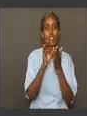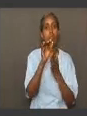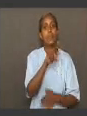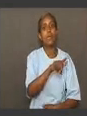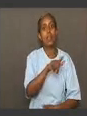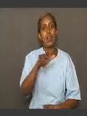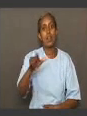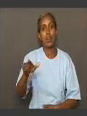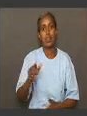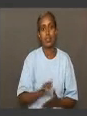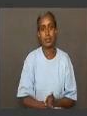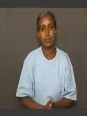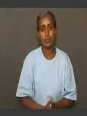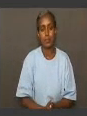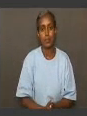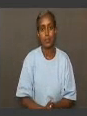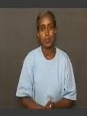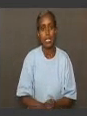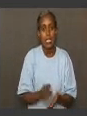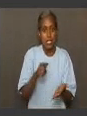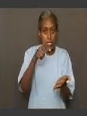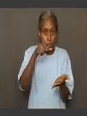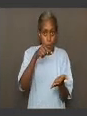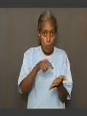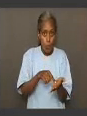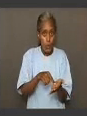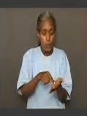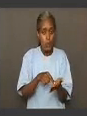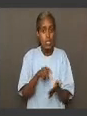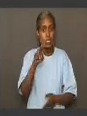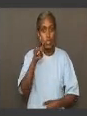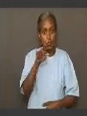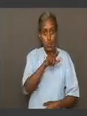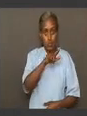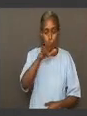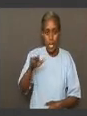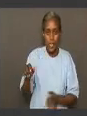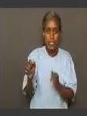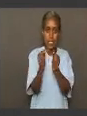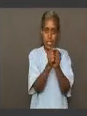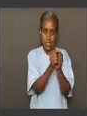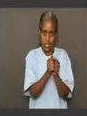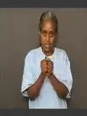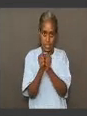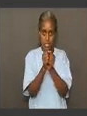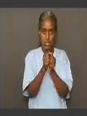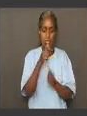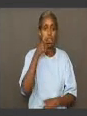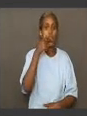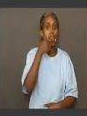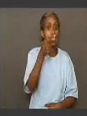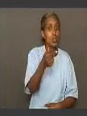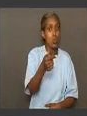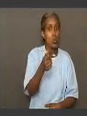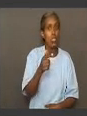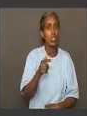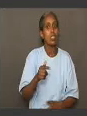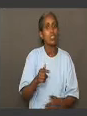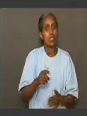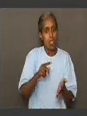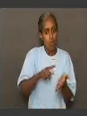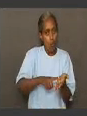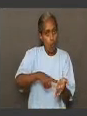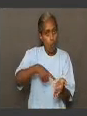line. The point where the two lines intersect is called the origin.